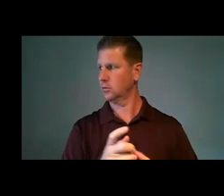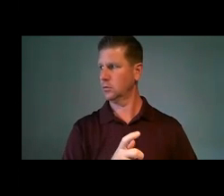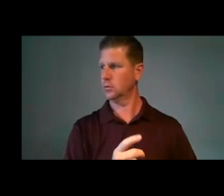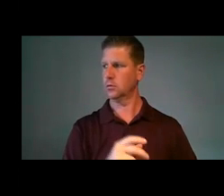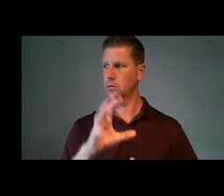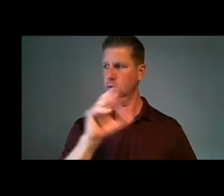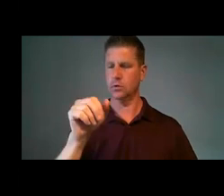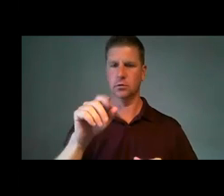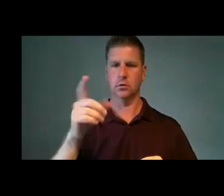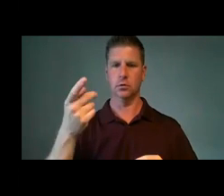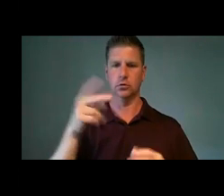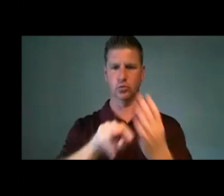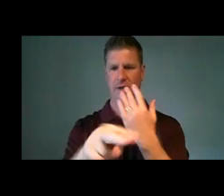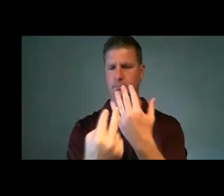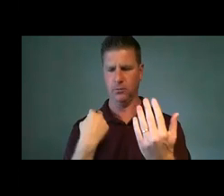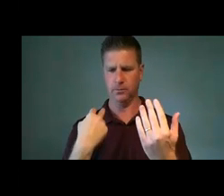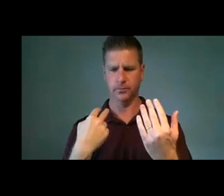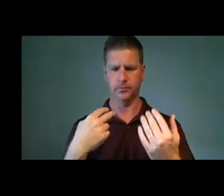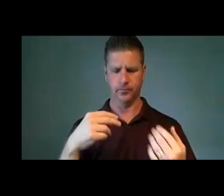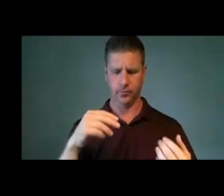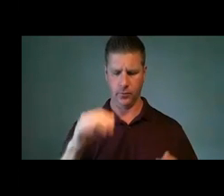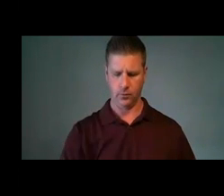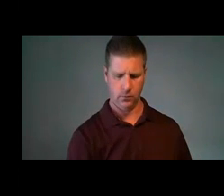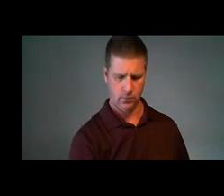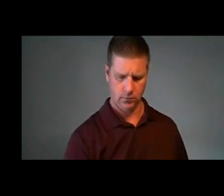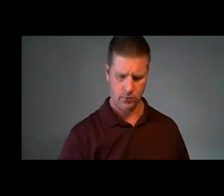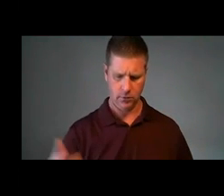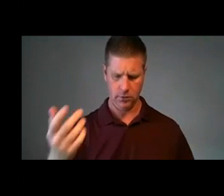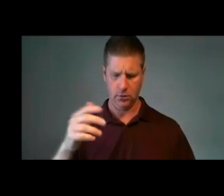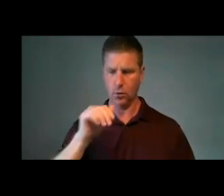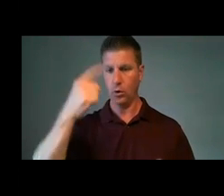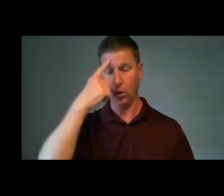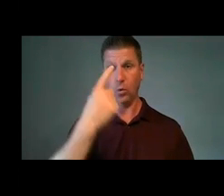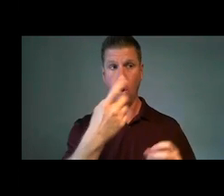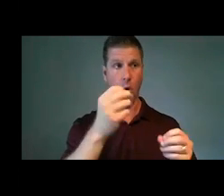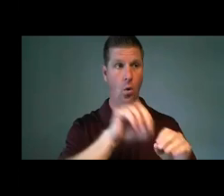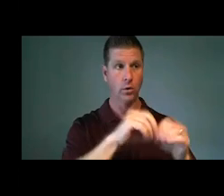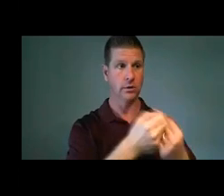and transparent. People who got opportunity. We don't think that one organization should